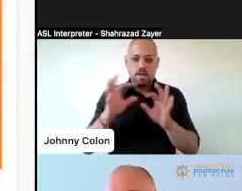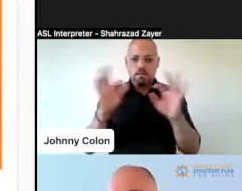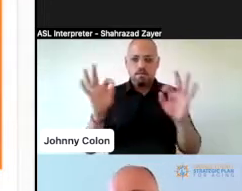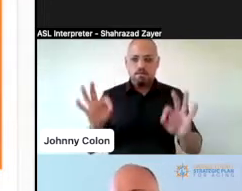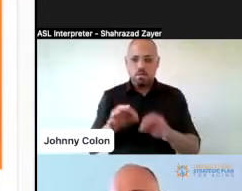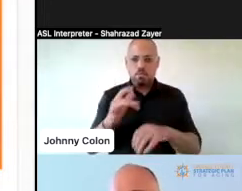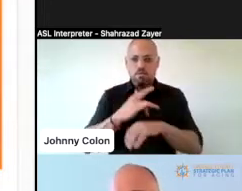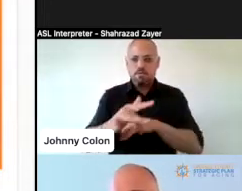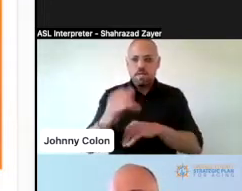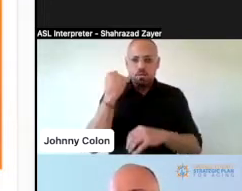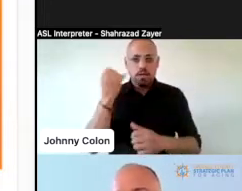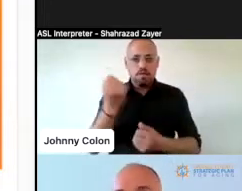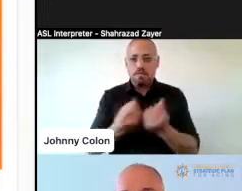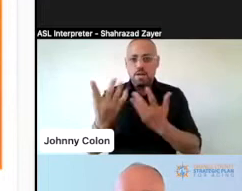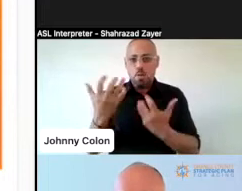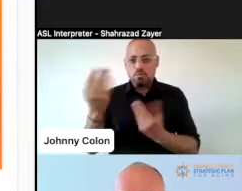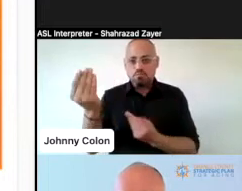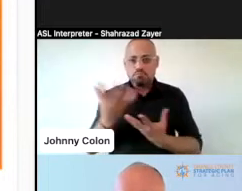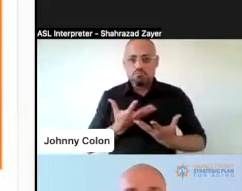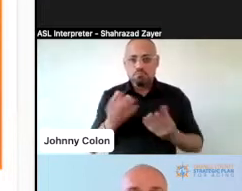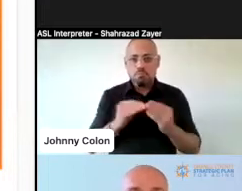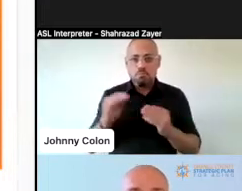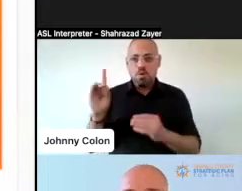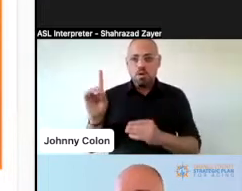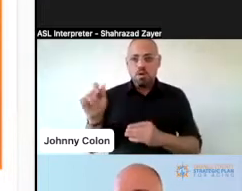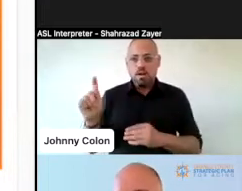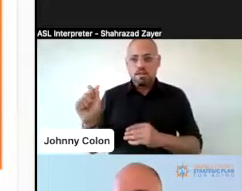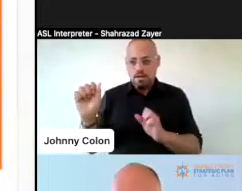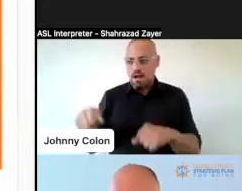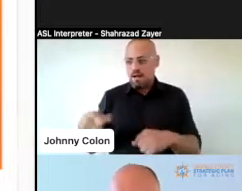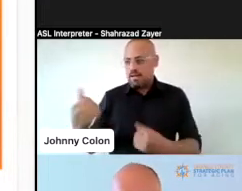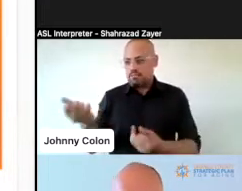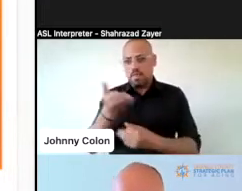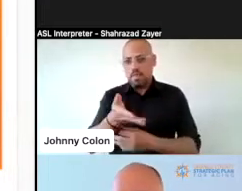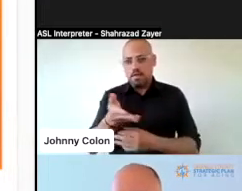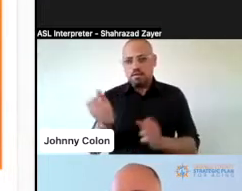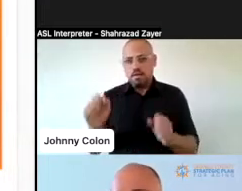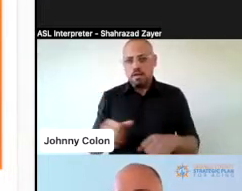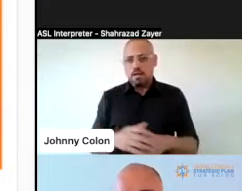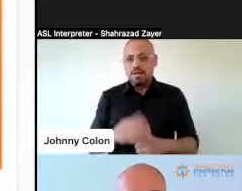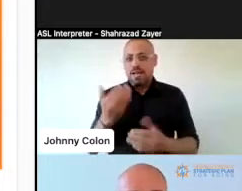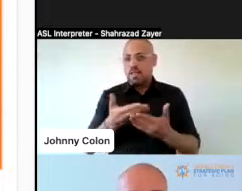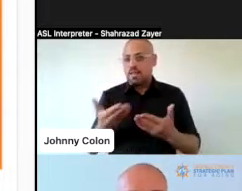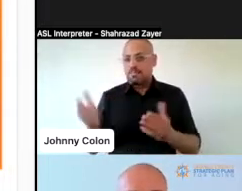if anybody wishes to tell us about more data, the availability of data that we haven't yet